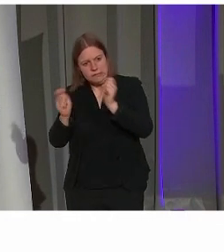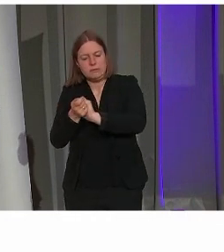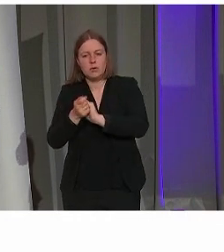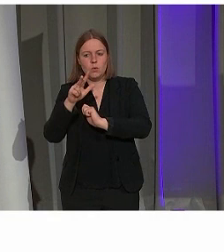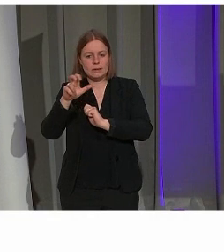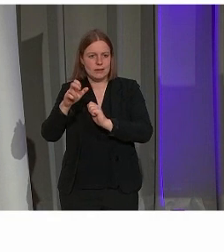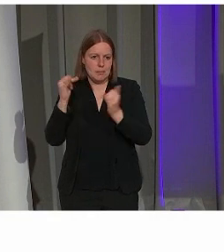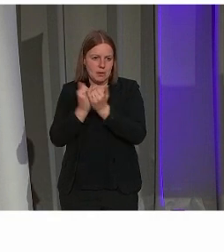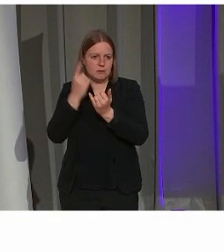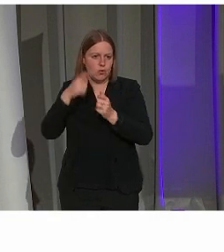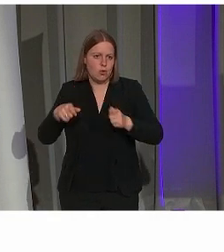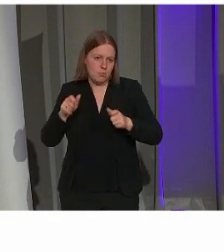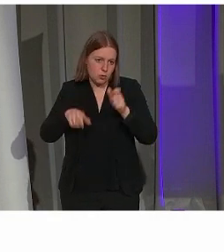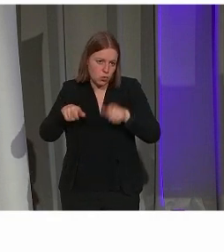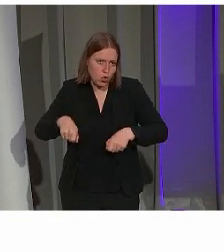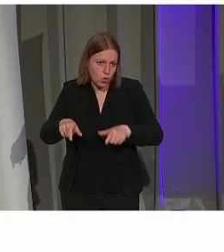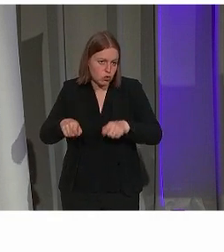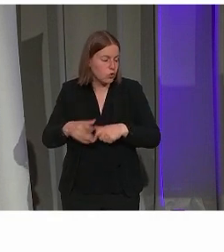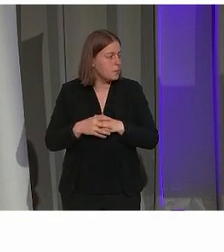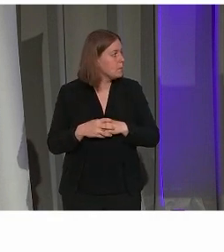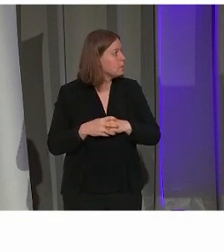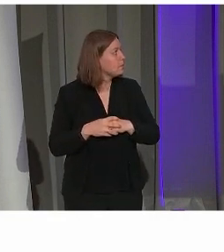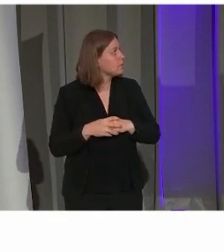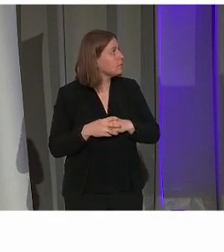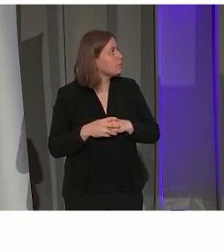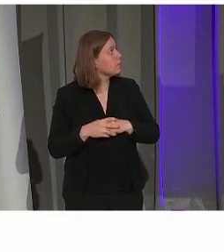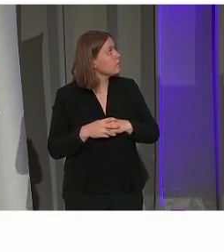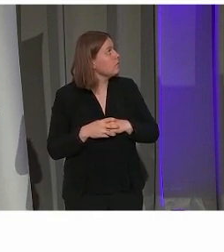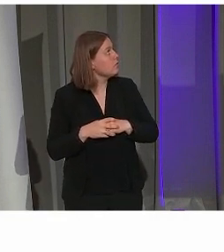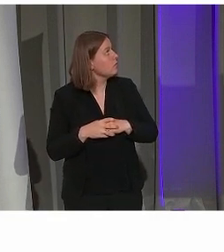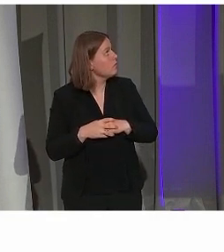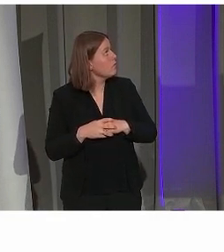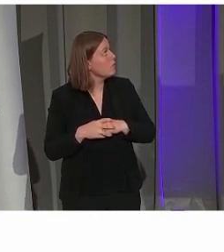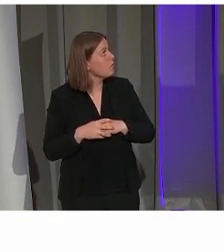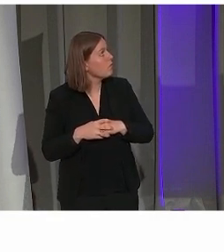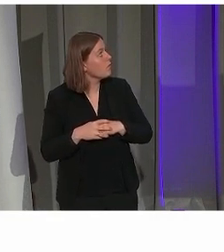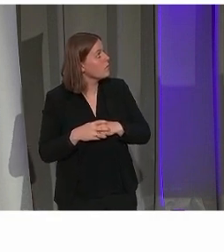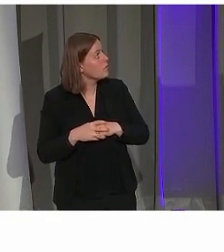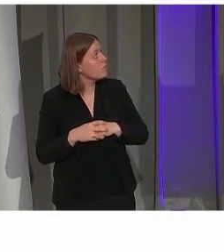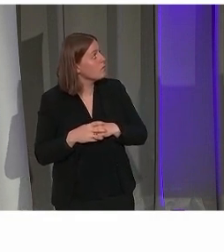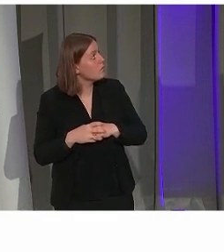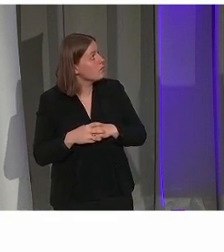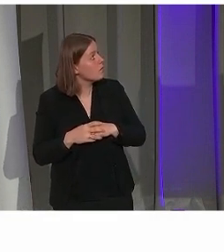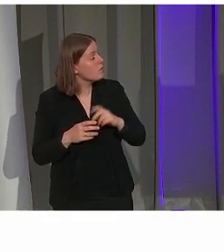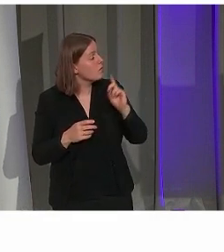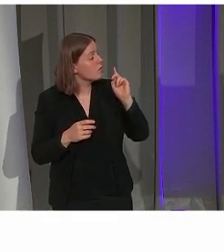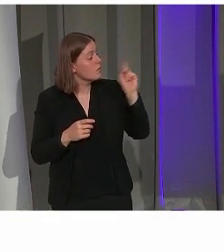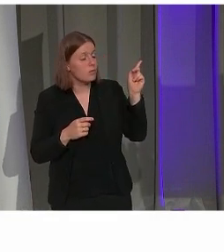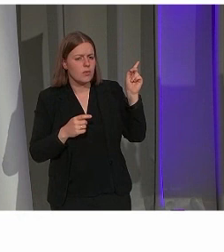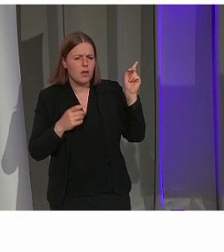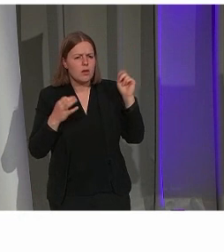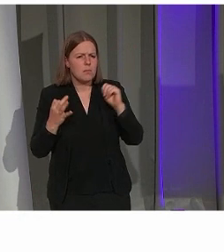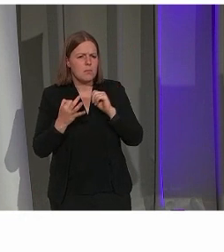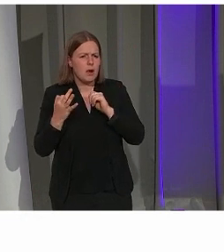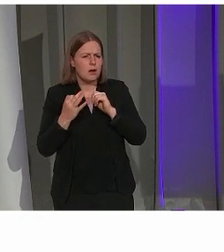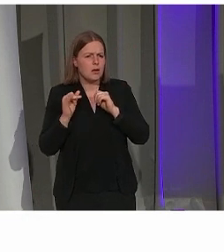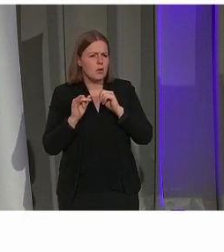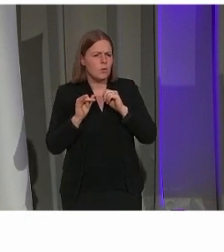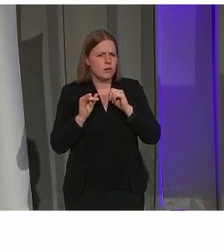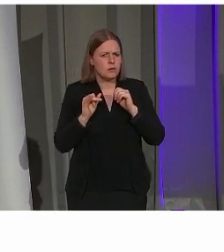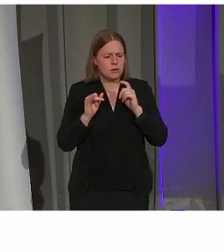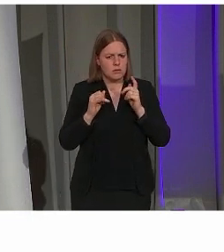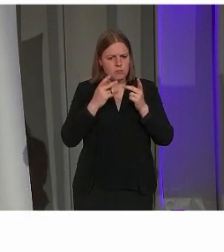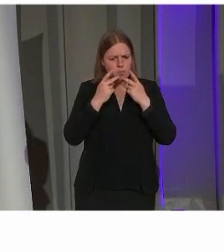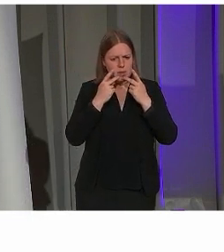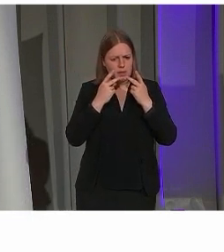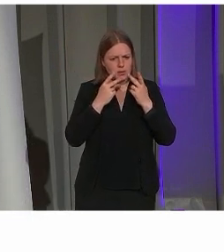the 1750s and is in a protected structure under Irish planning law, it was therefore very important that the integrity of the